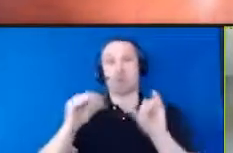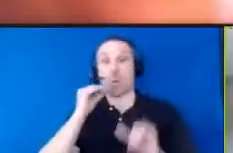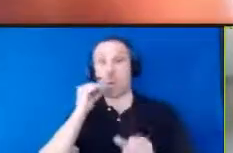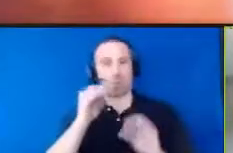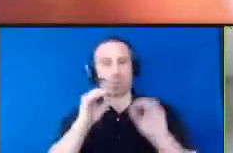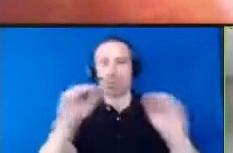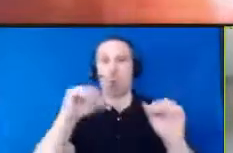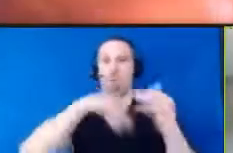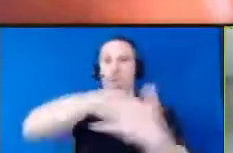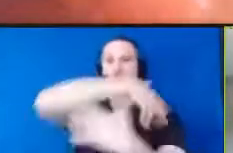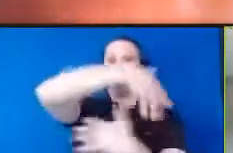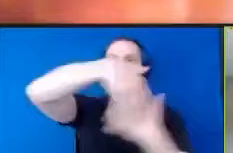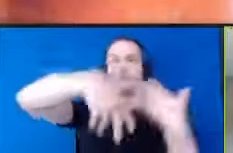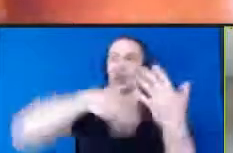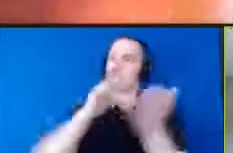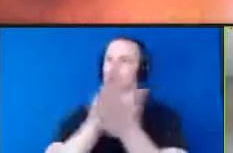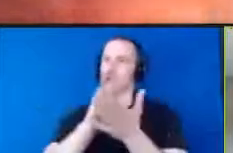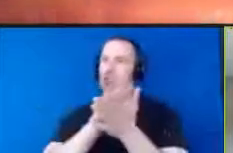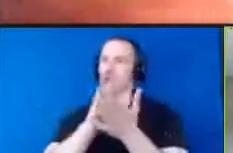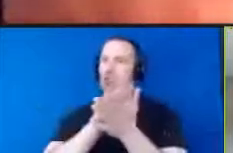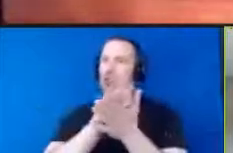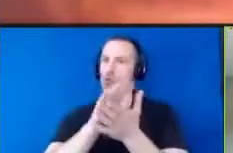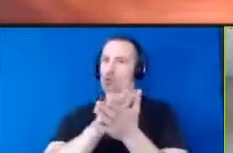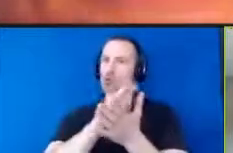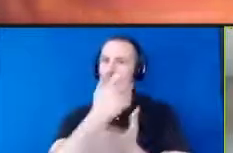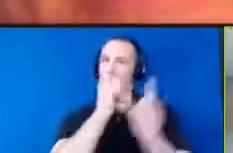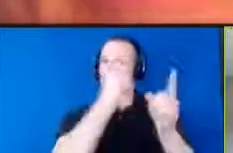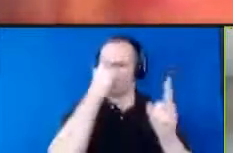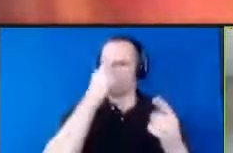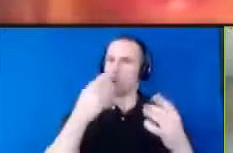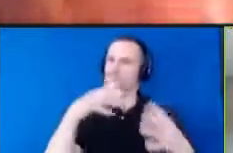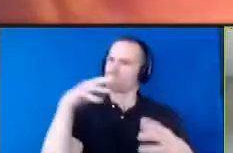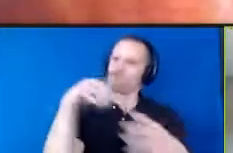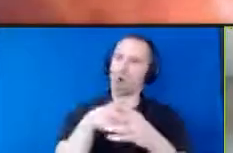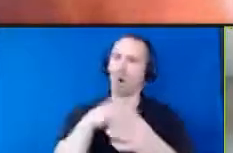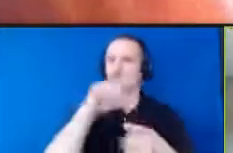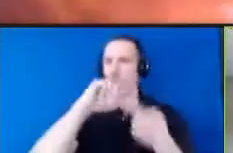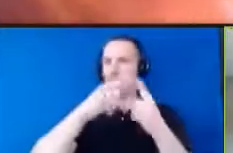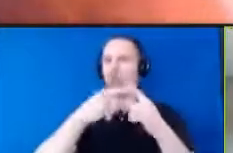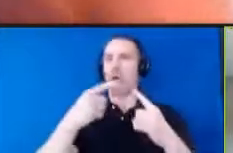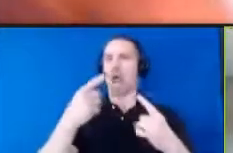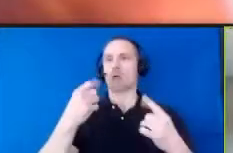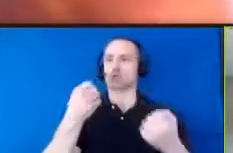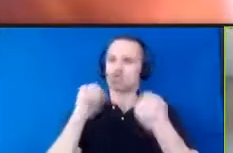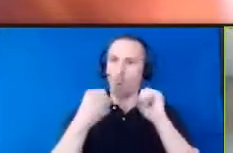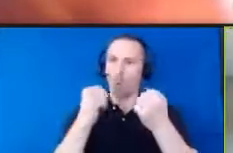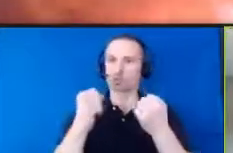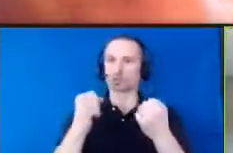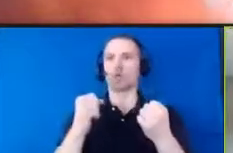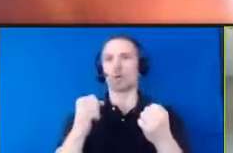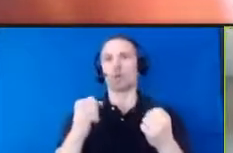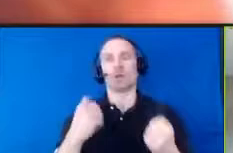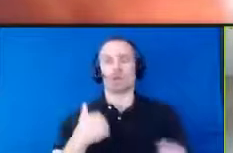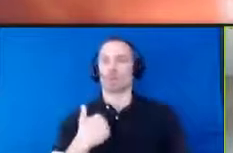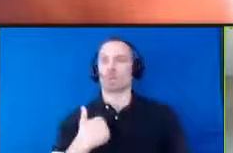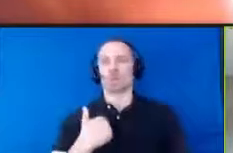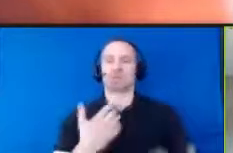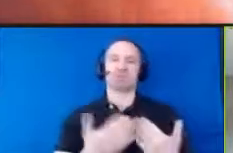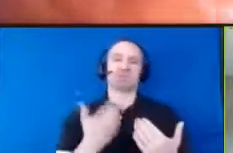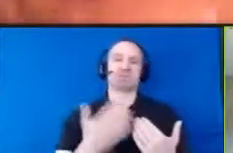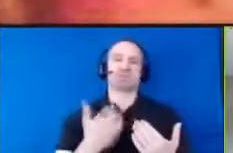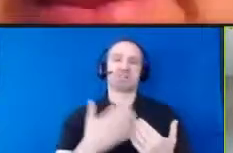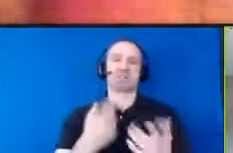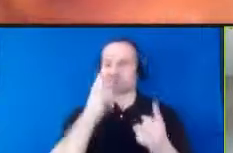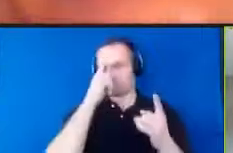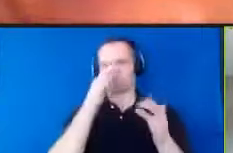school also to see their friends, play games, play sports. And I'm happy. For me, it was an easy decision. I felt they should go to